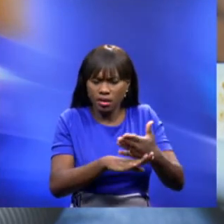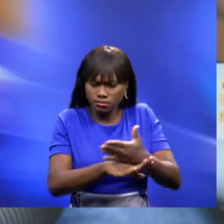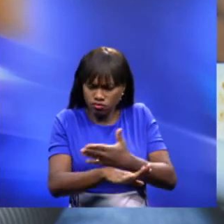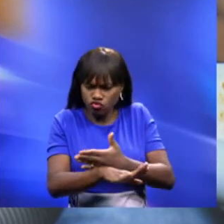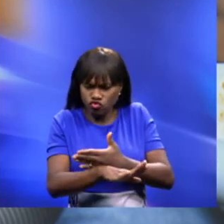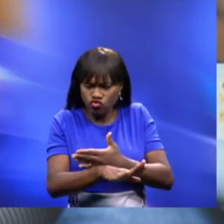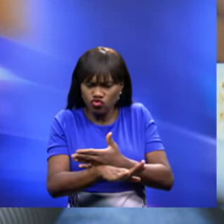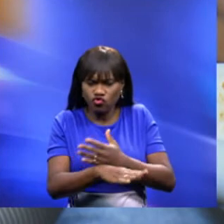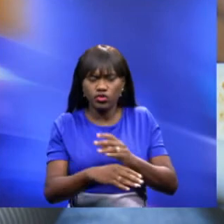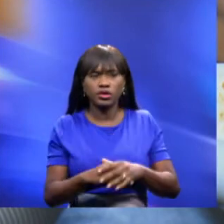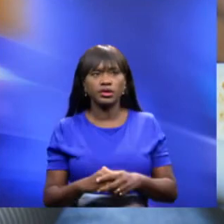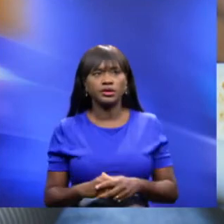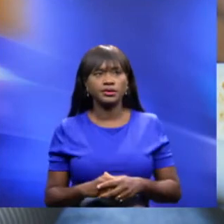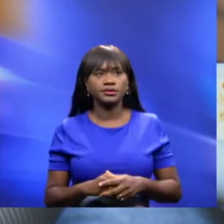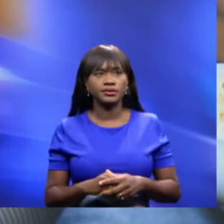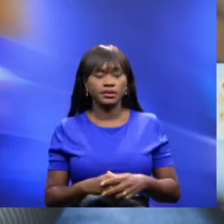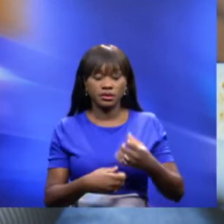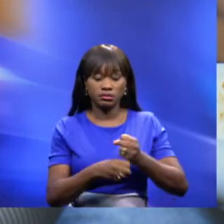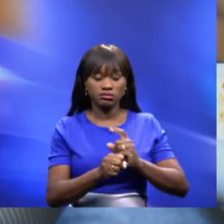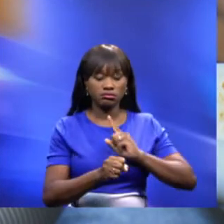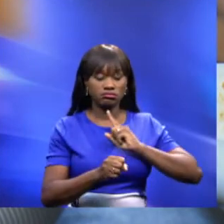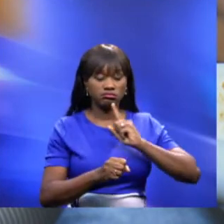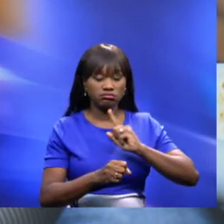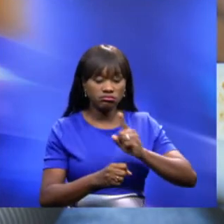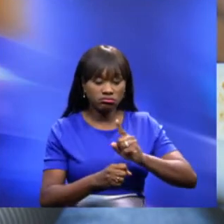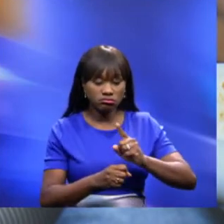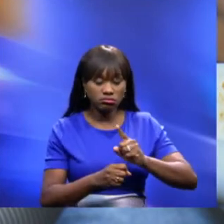TTC CERT to ensure that at